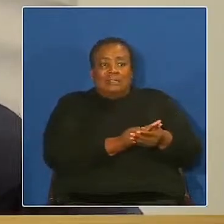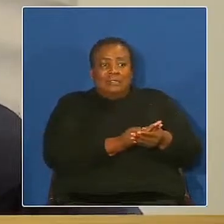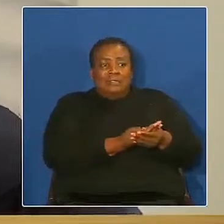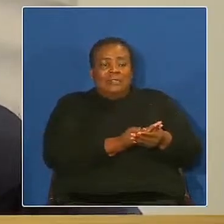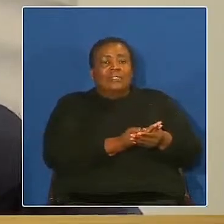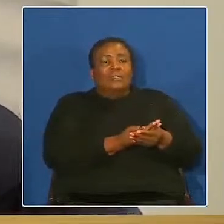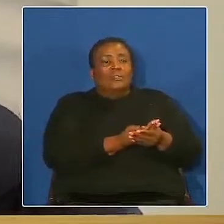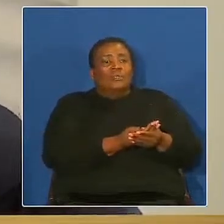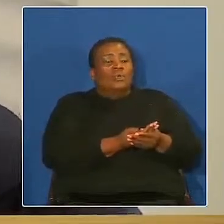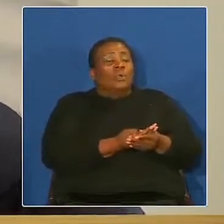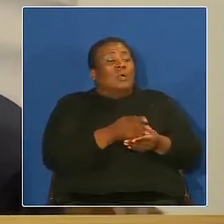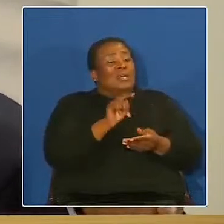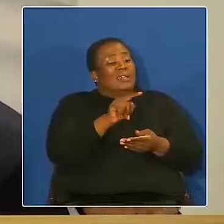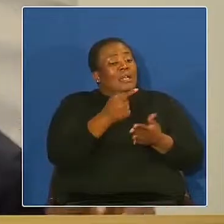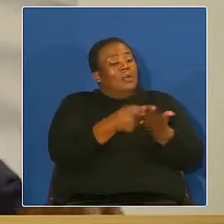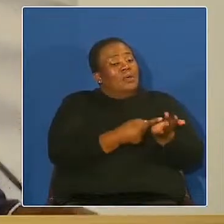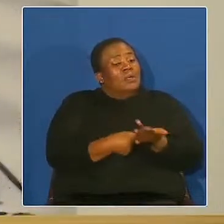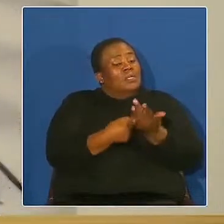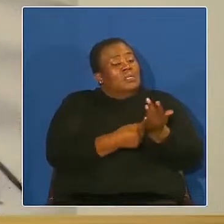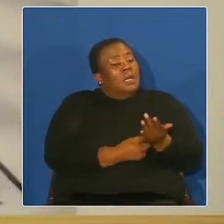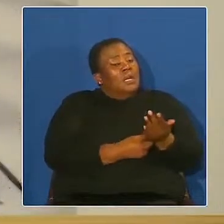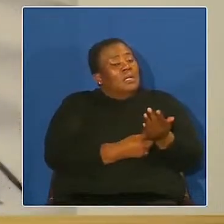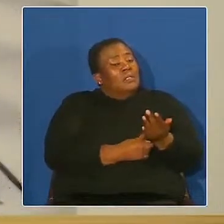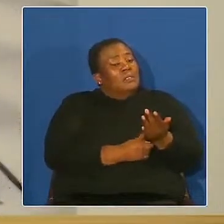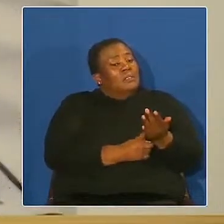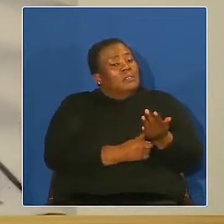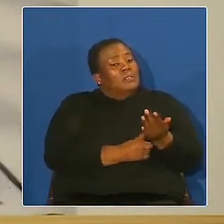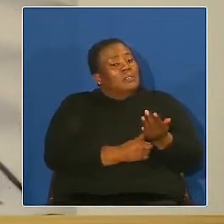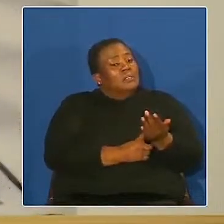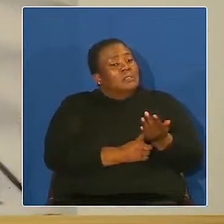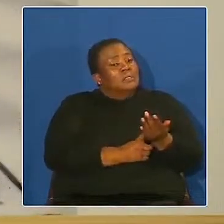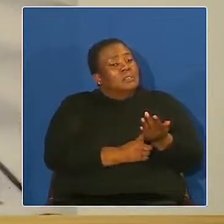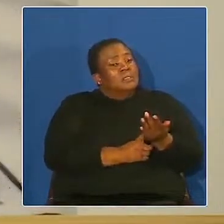where the talk is, according to our